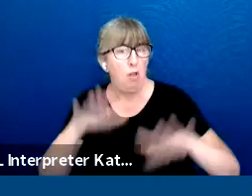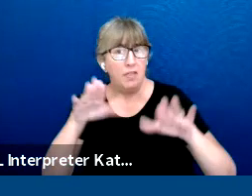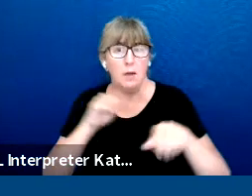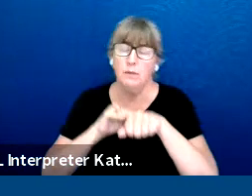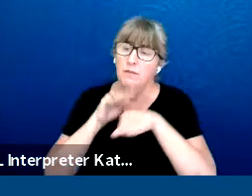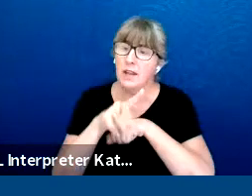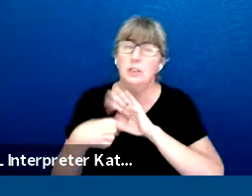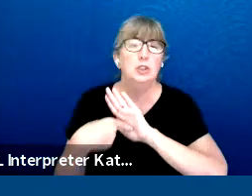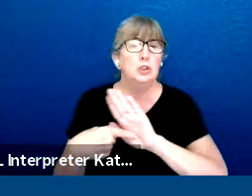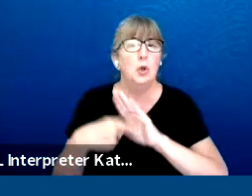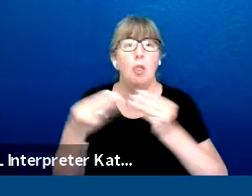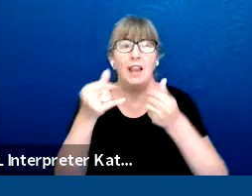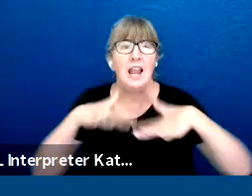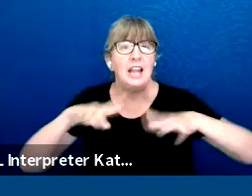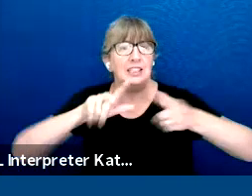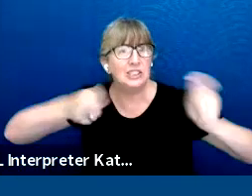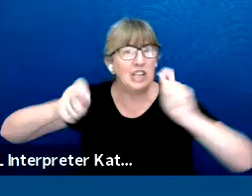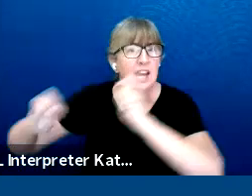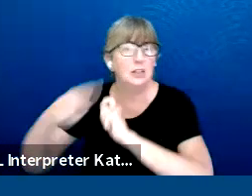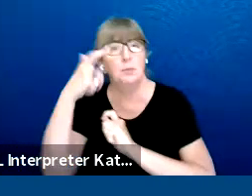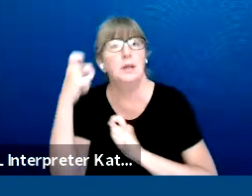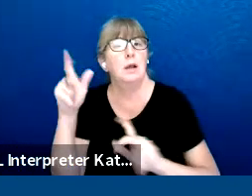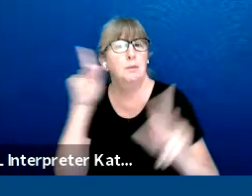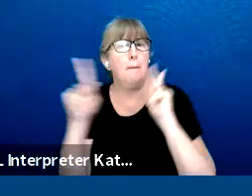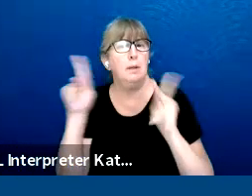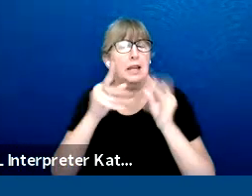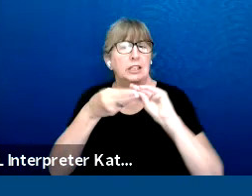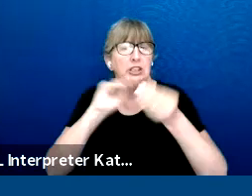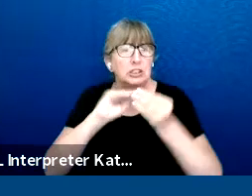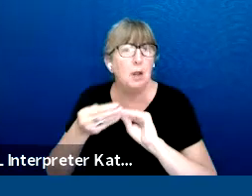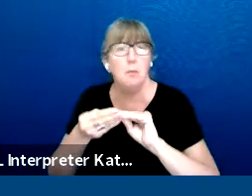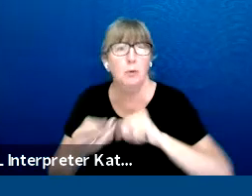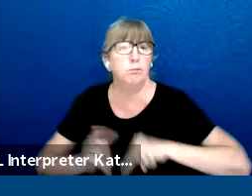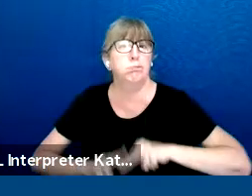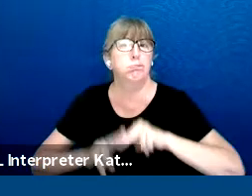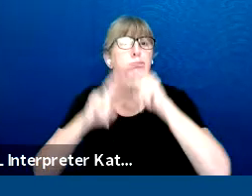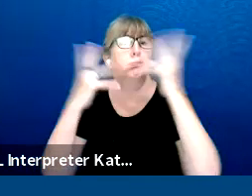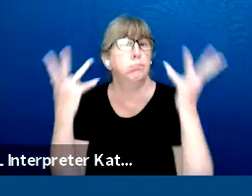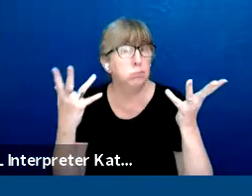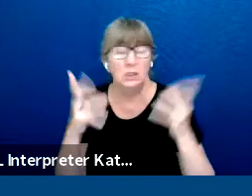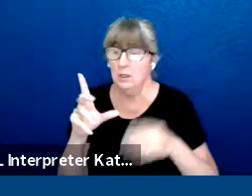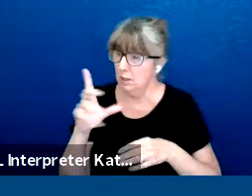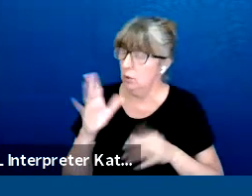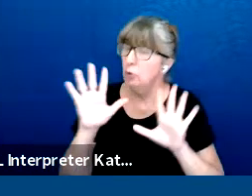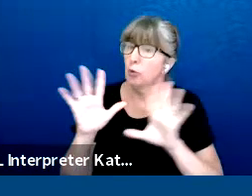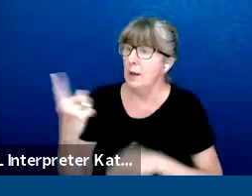from population growth? So that's a great question. Doug, did you want to take